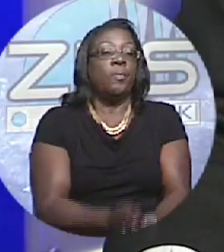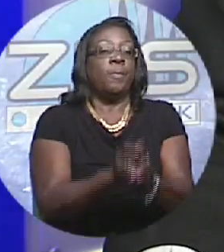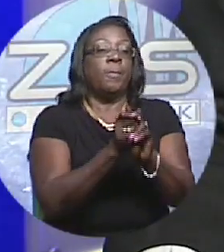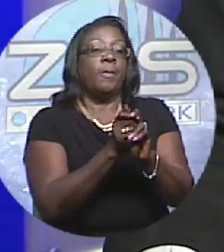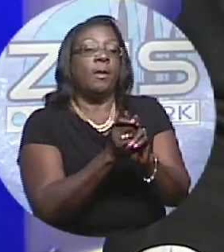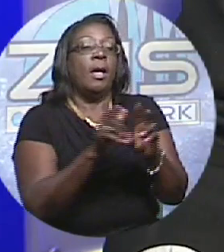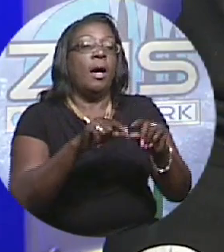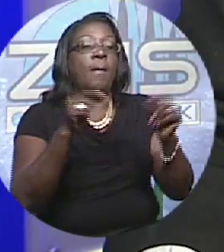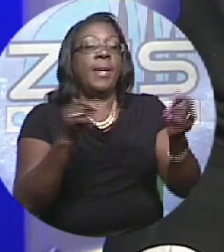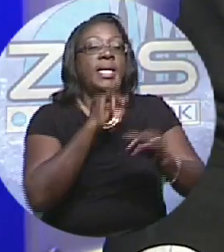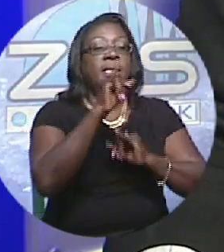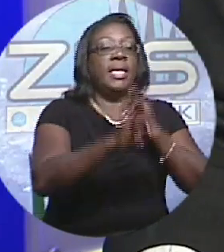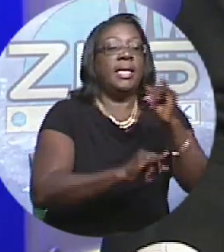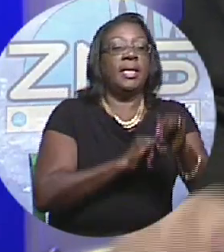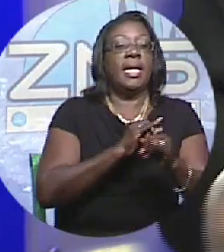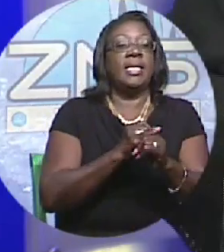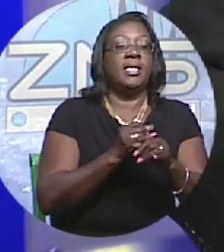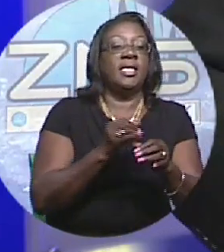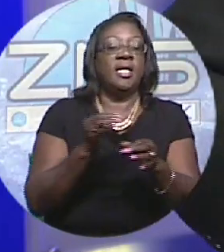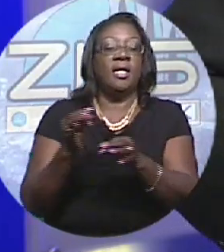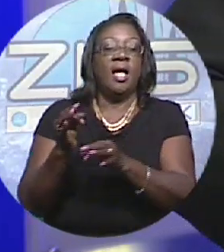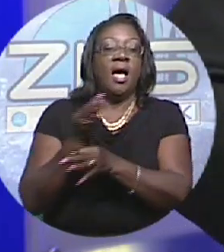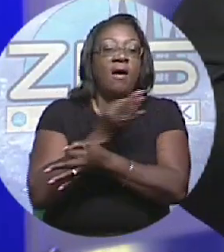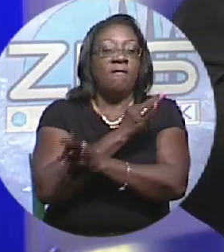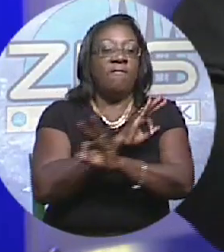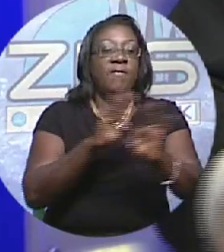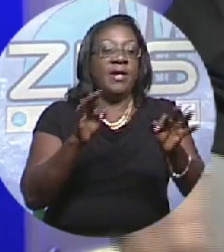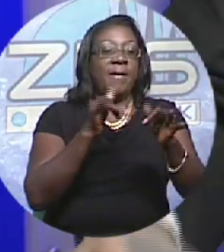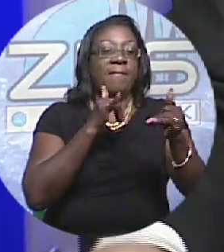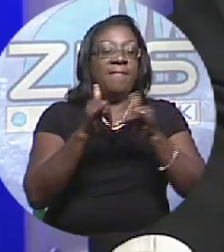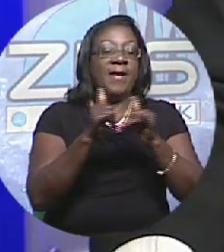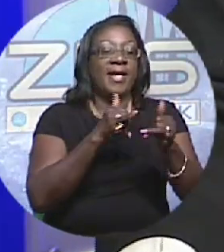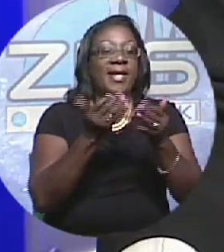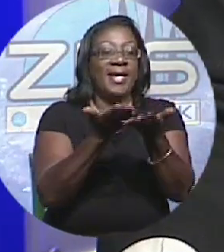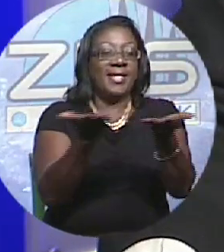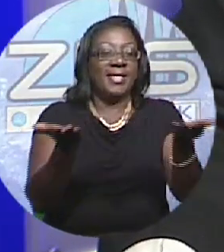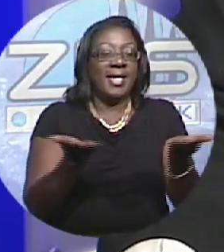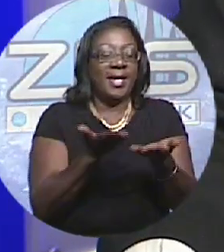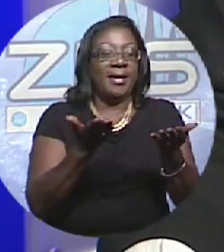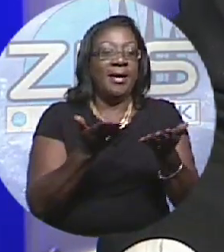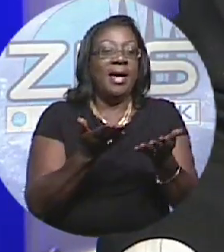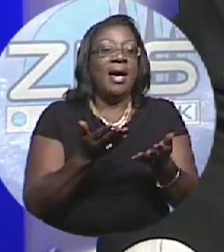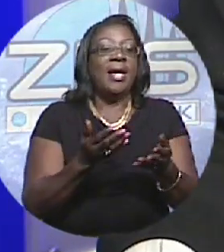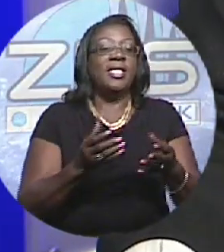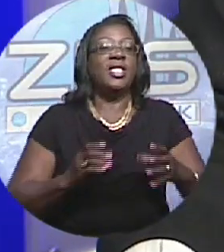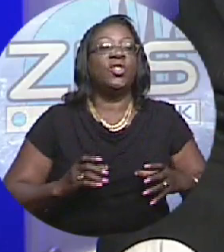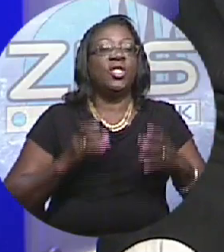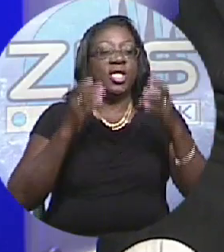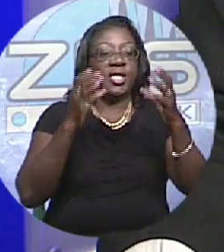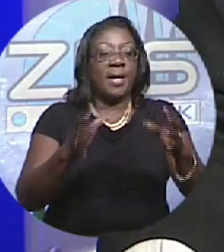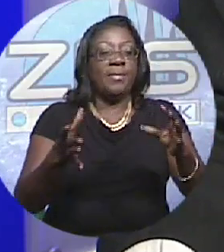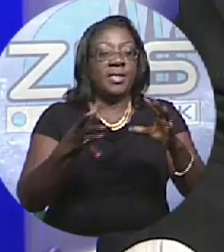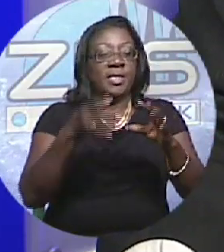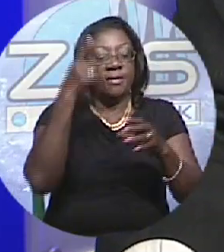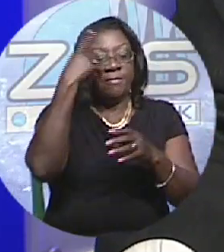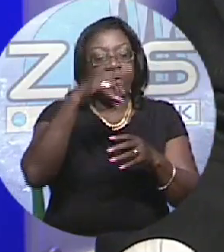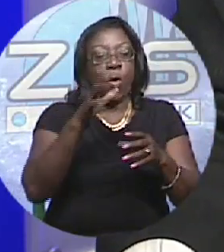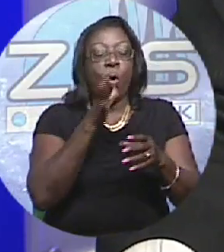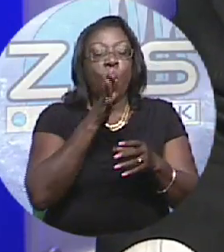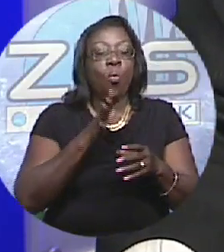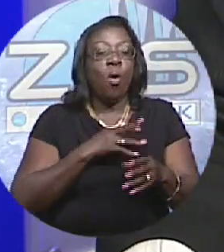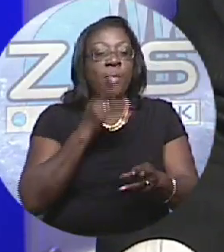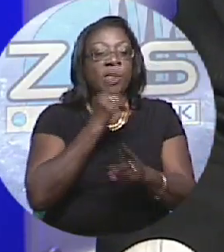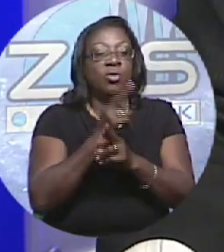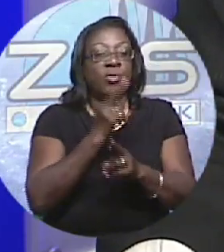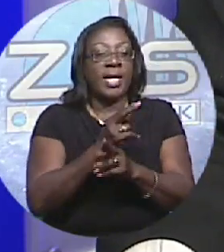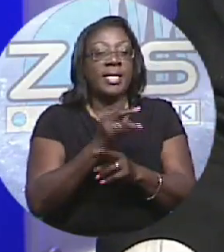A major international freedom fighter and champion of women's rights is visiting the Capitol to participate in celebrating the Women's Awards Foundation. She's